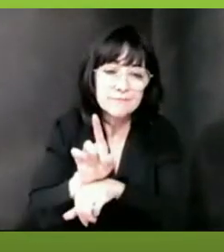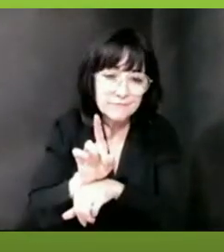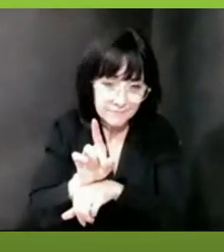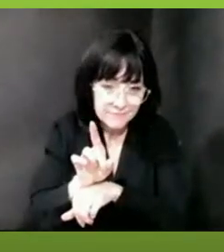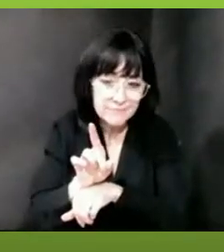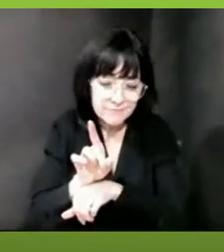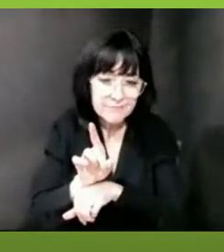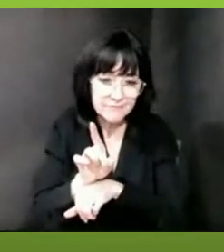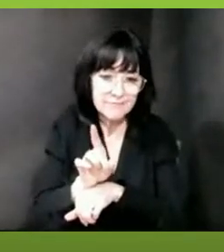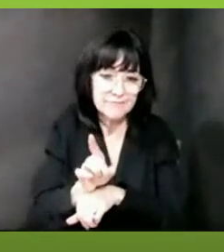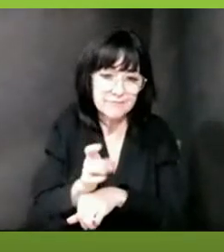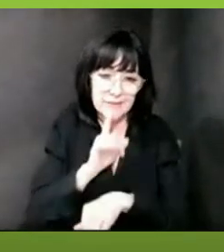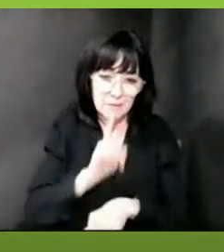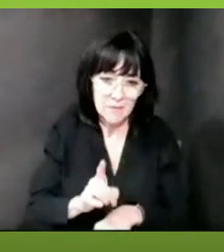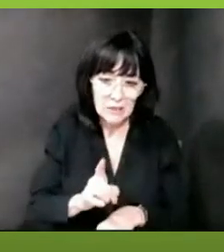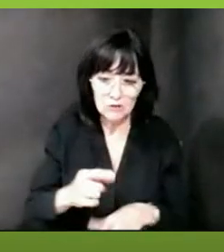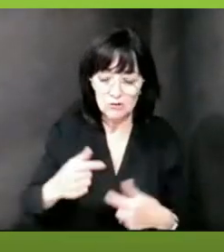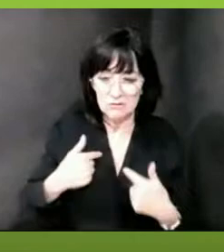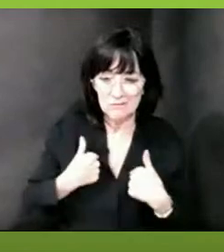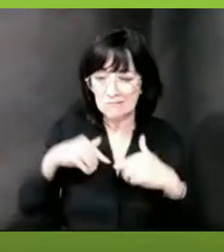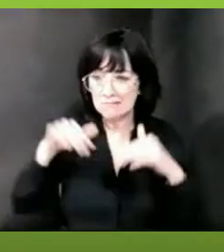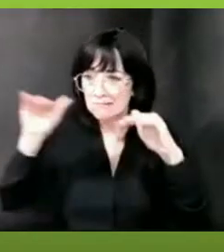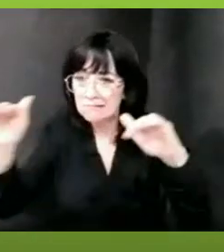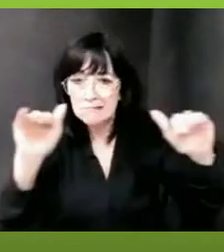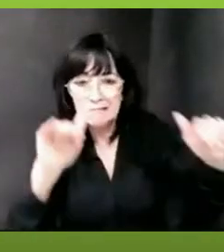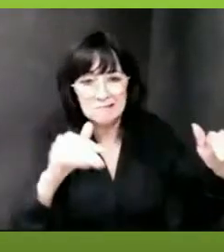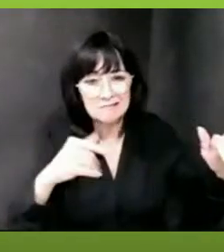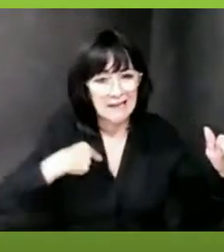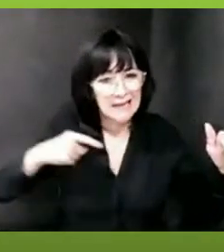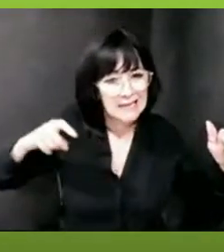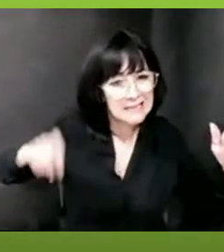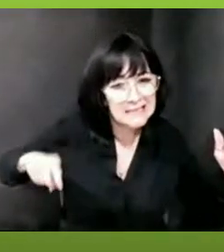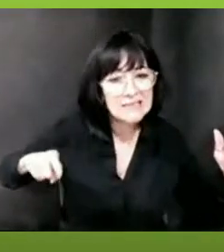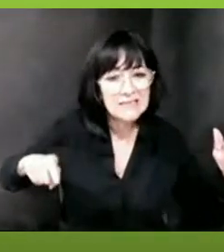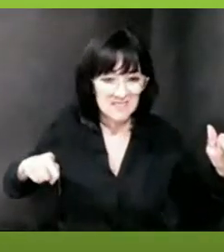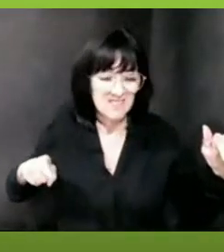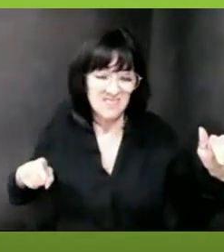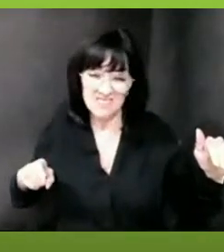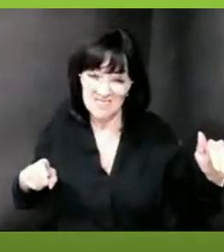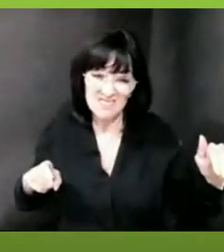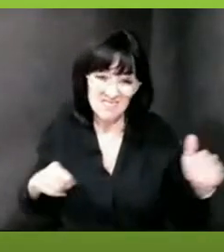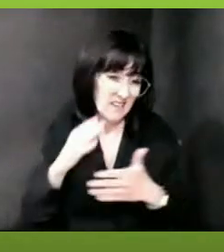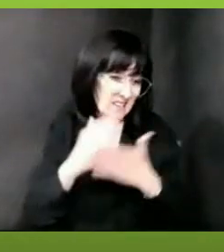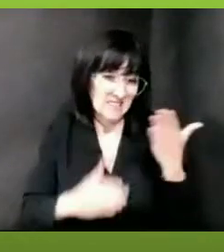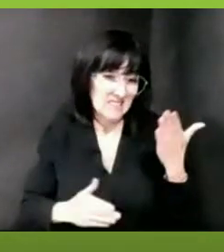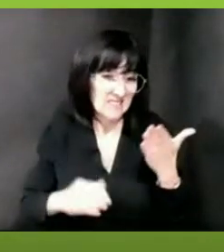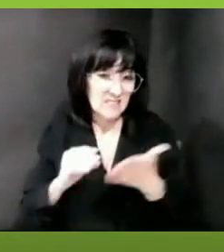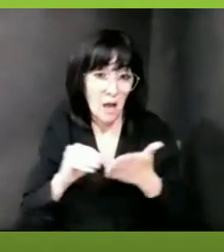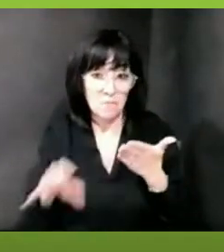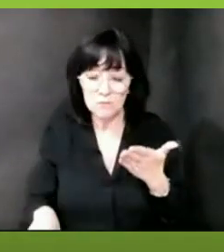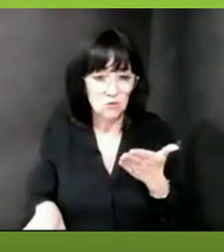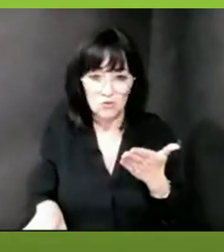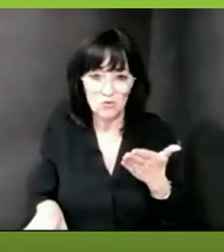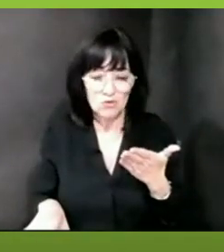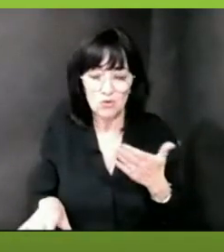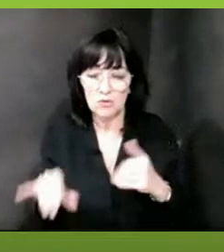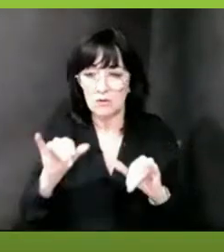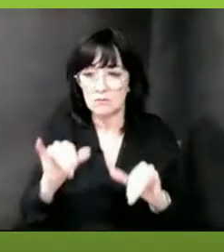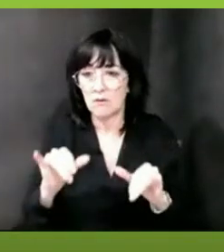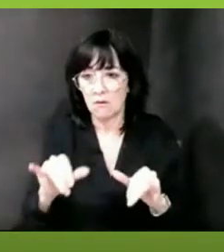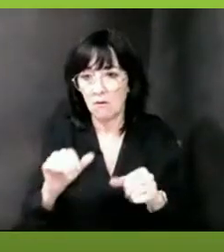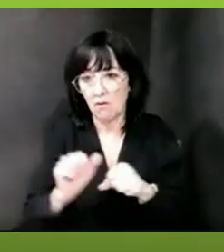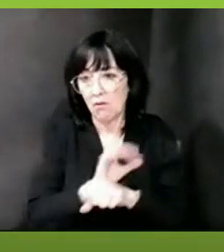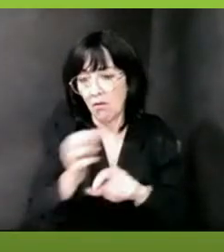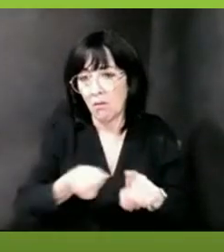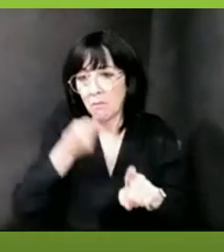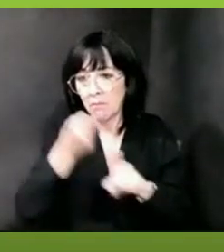to make sure that in the future, students who might be taking the pandemic a little harder can achieve too. And I'd also